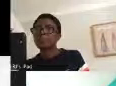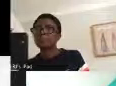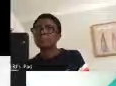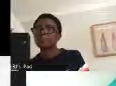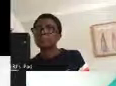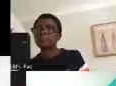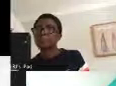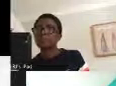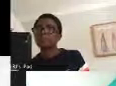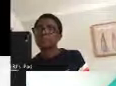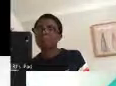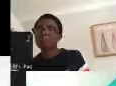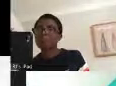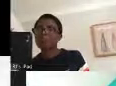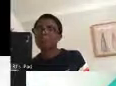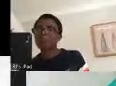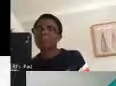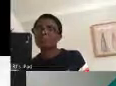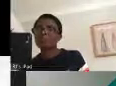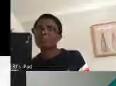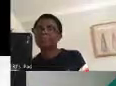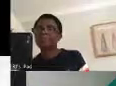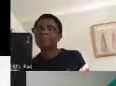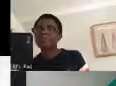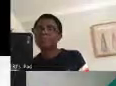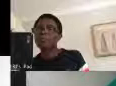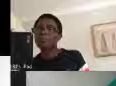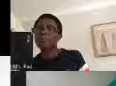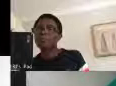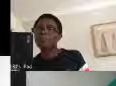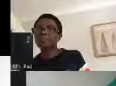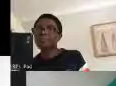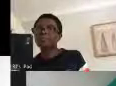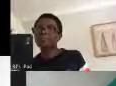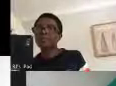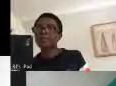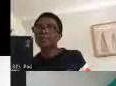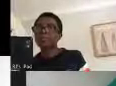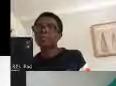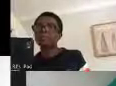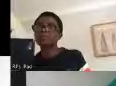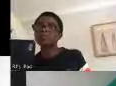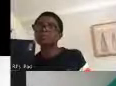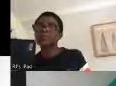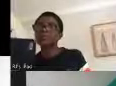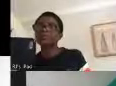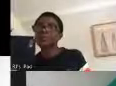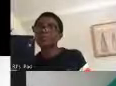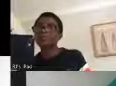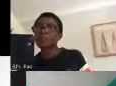so again, we're going to look at what will you learn, proposed outcomes, and disclaimers.